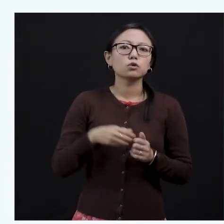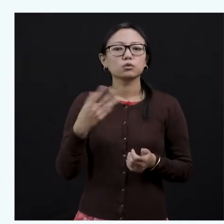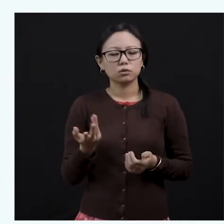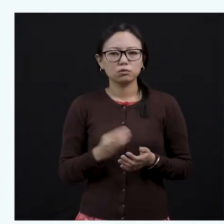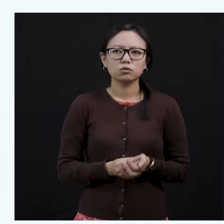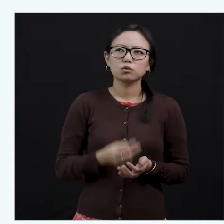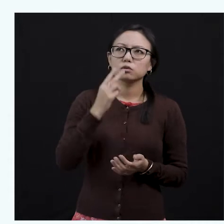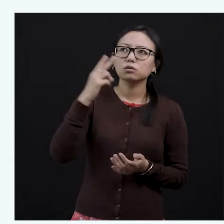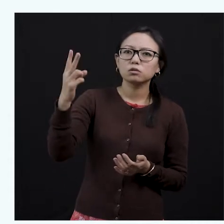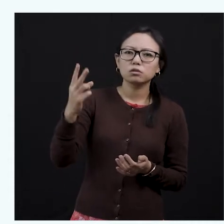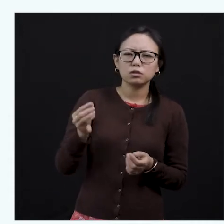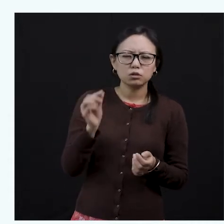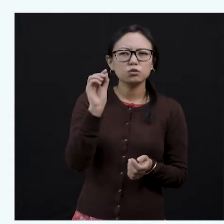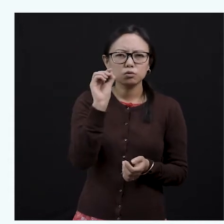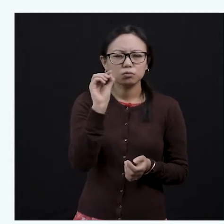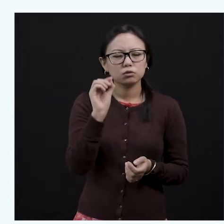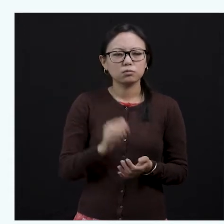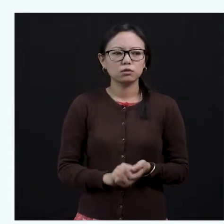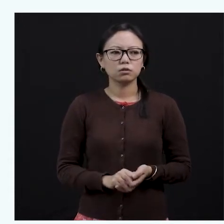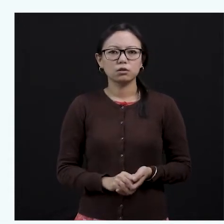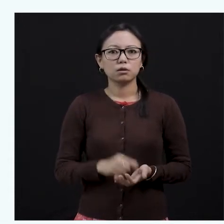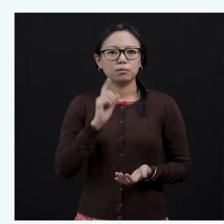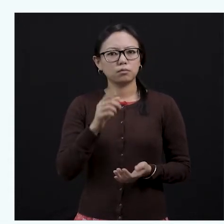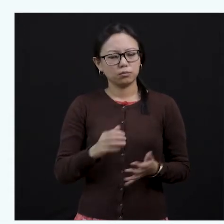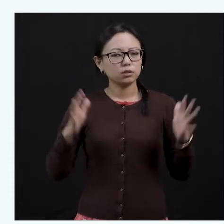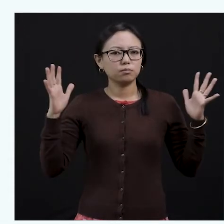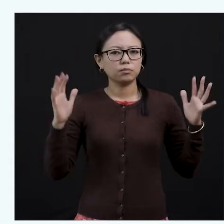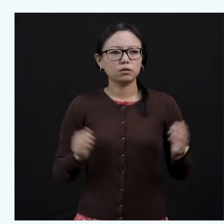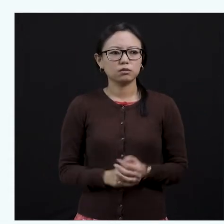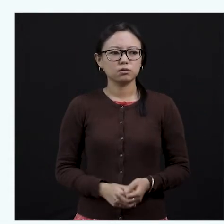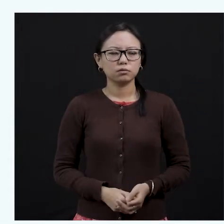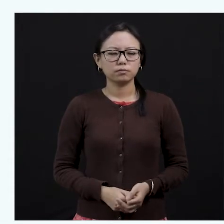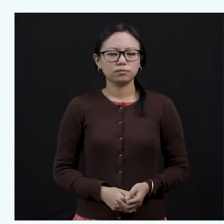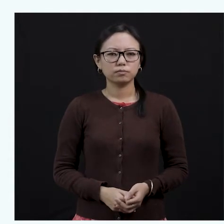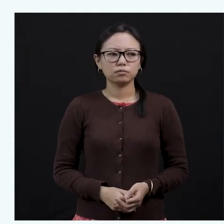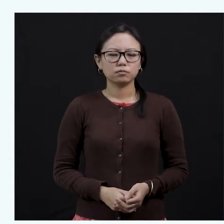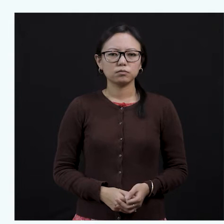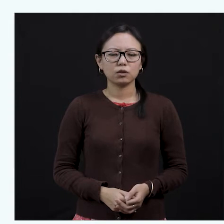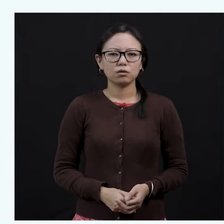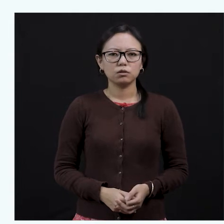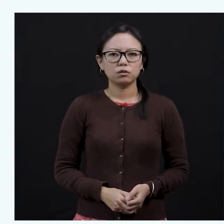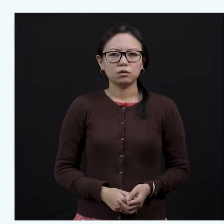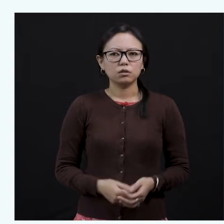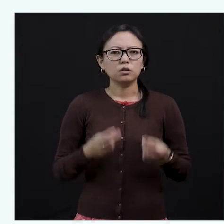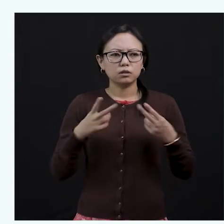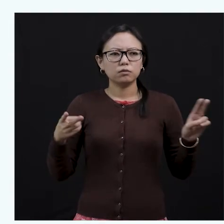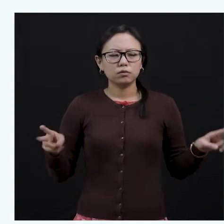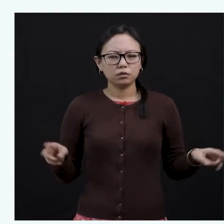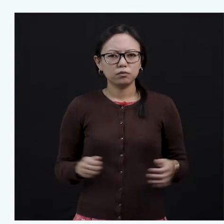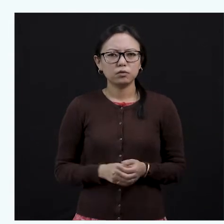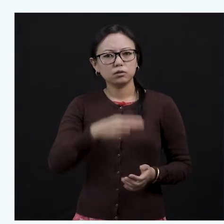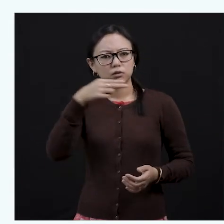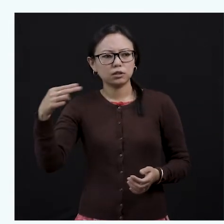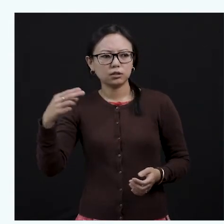the heavenly bodies, okay? So we see these galaxies. There are different names for the galaxies, and